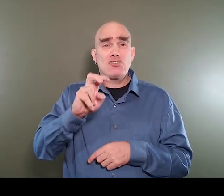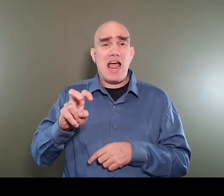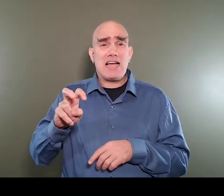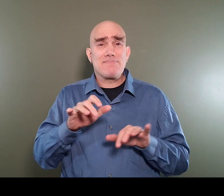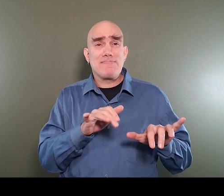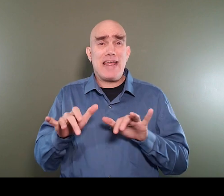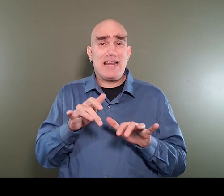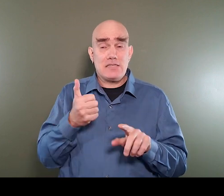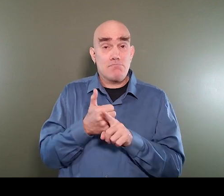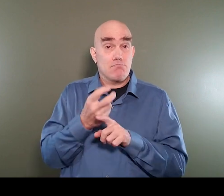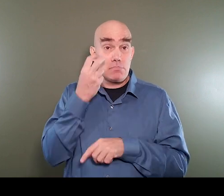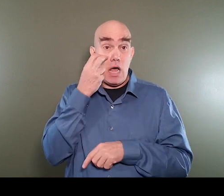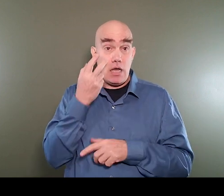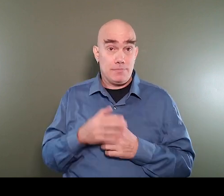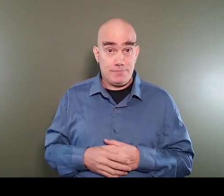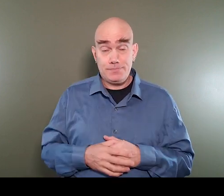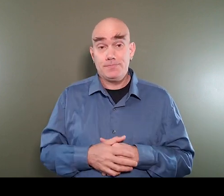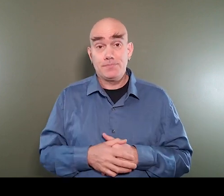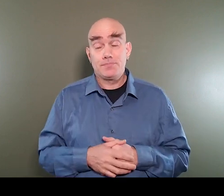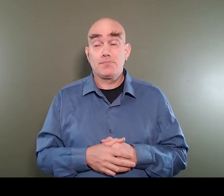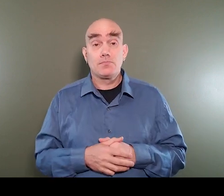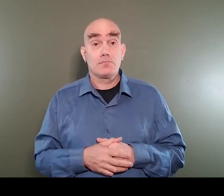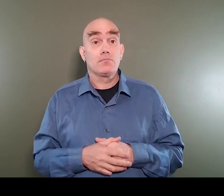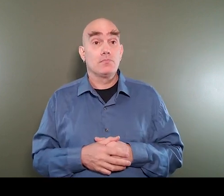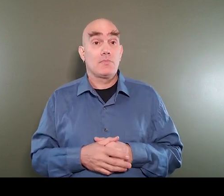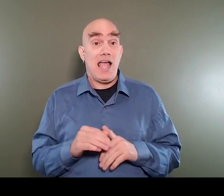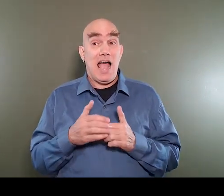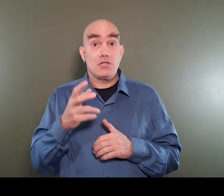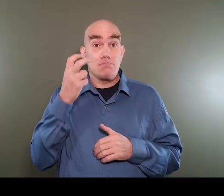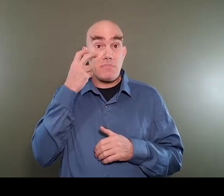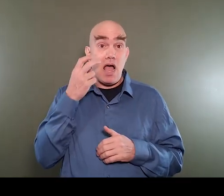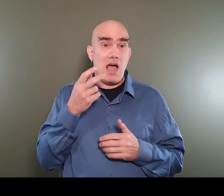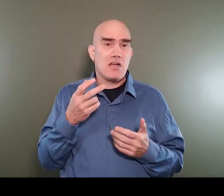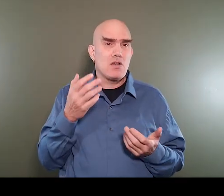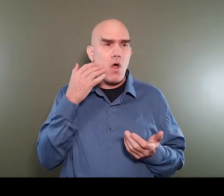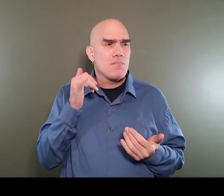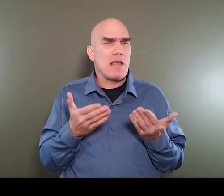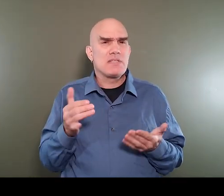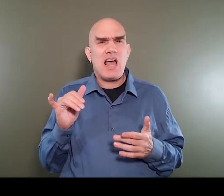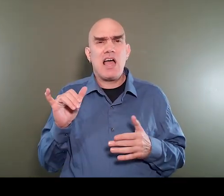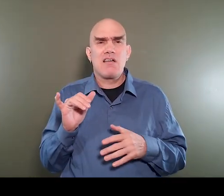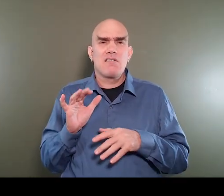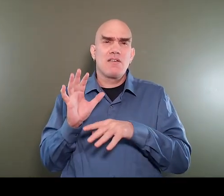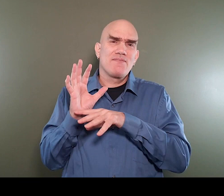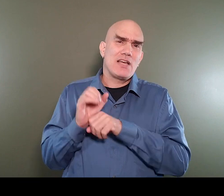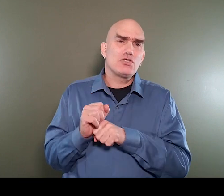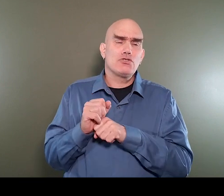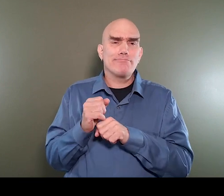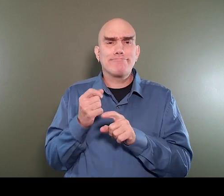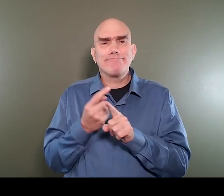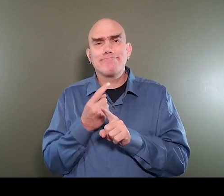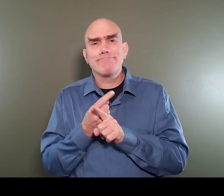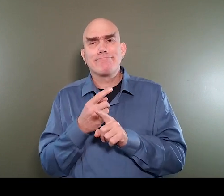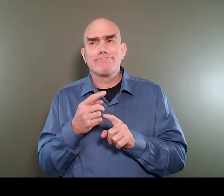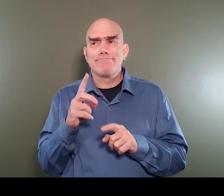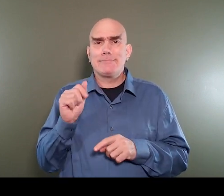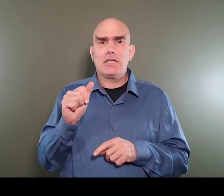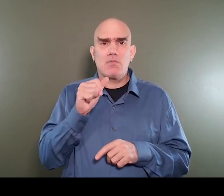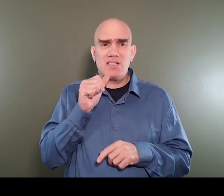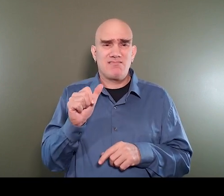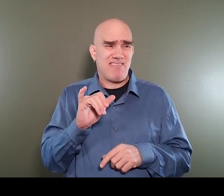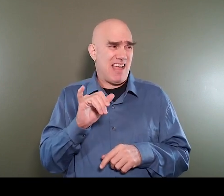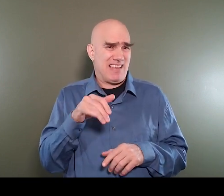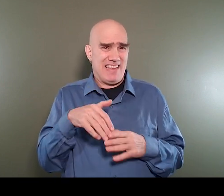Art Tatum, who's a jazz pianist who is blind, and how his blindness, that maybe like a